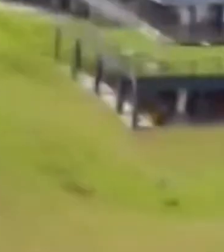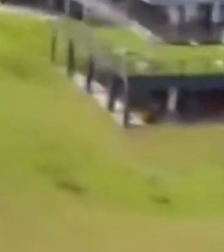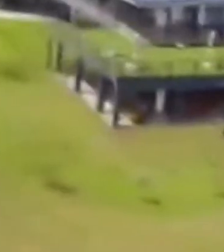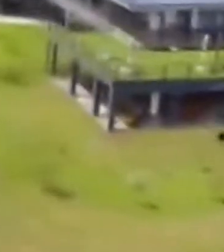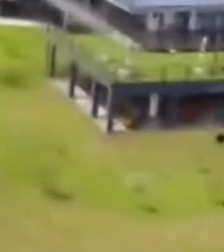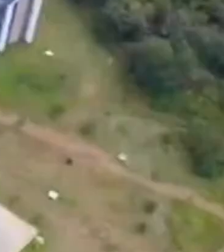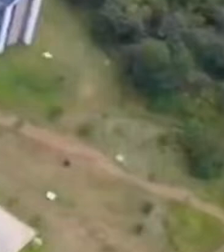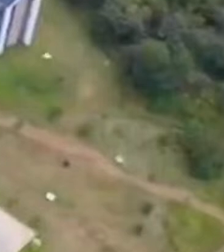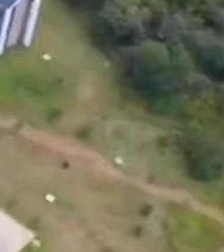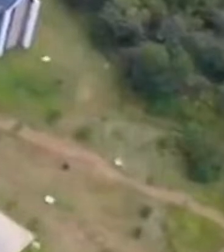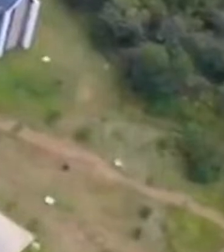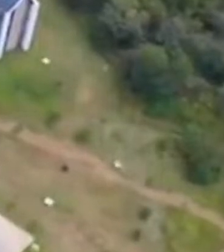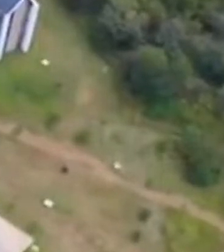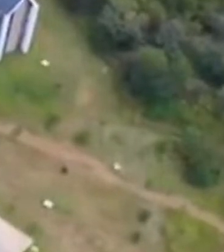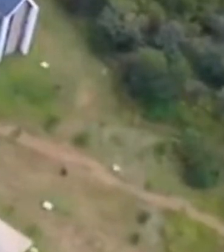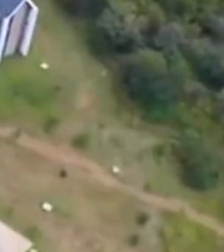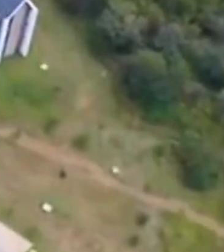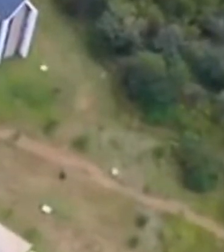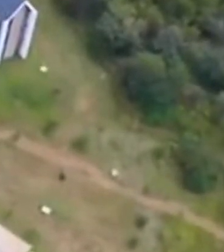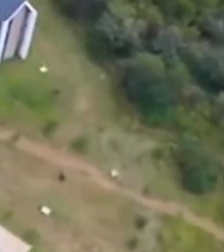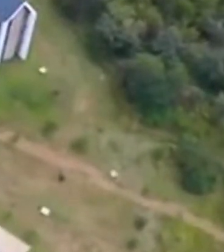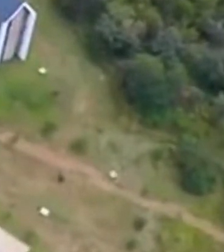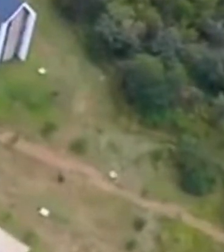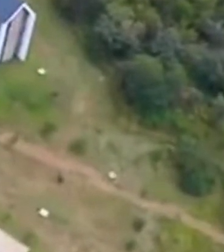accommodation and amenities,